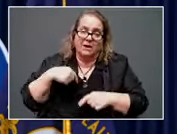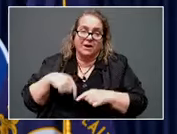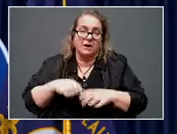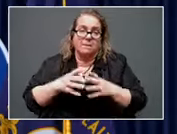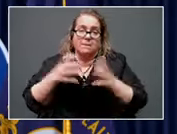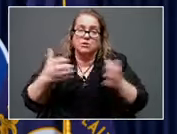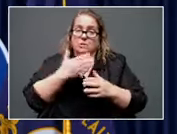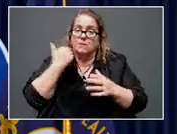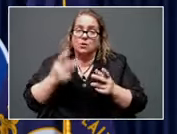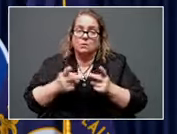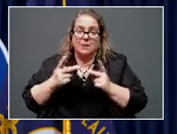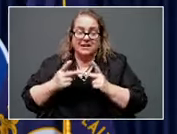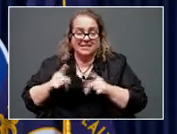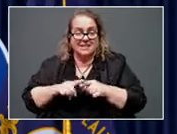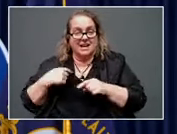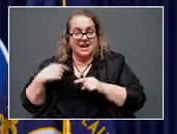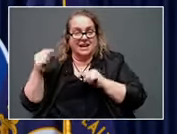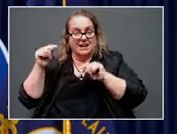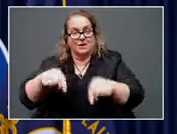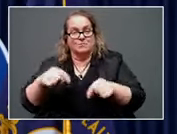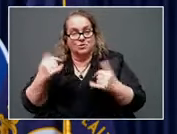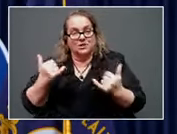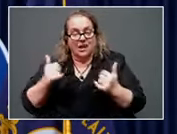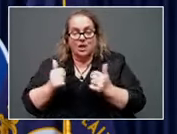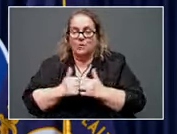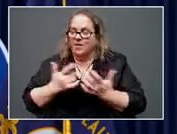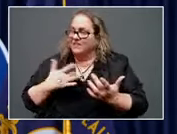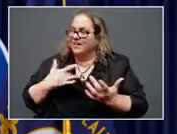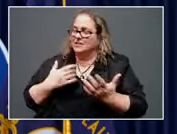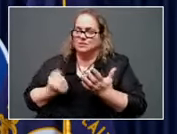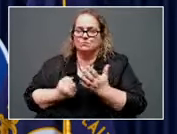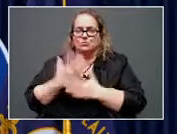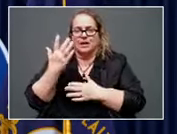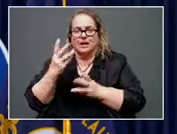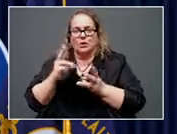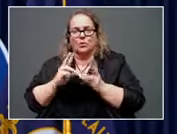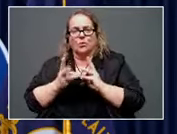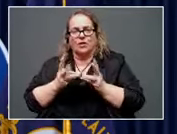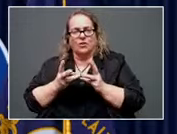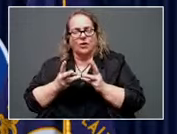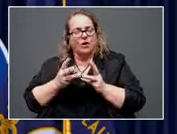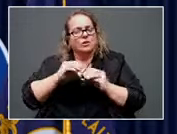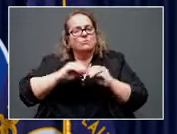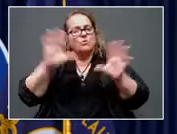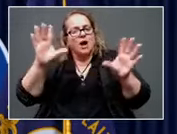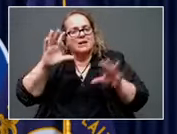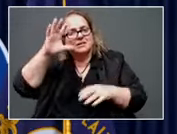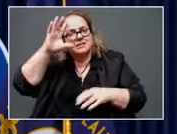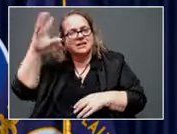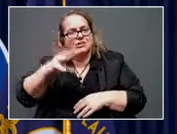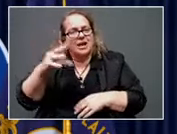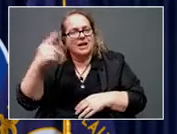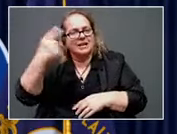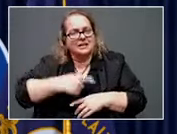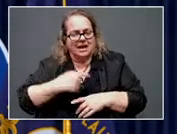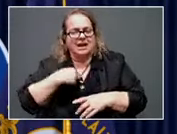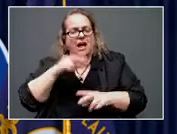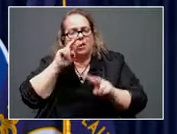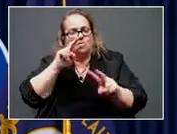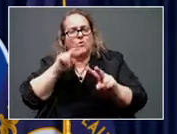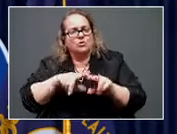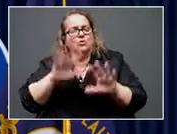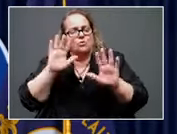the seemingly near spring-like weather, it is another bright day, and I look forward to a wonderful springtime ahead. But thank you very much